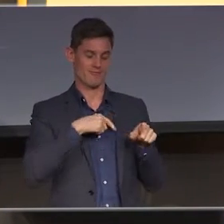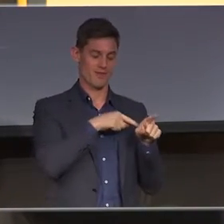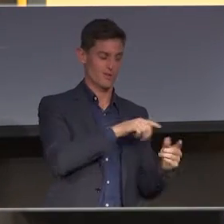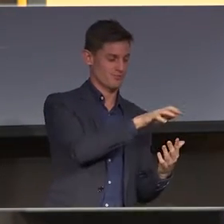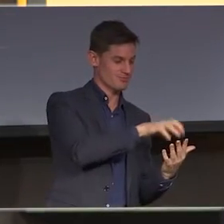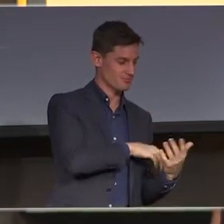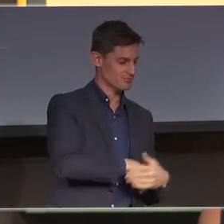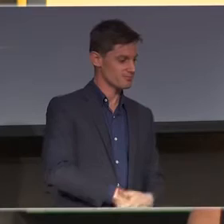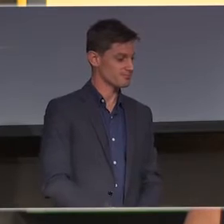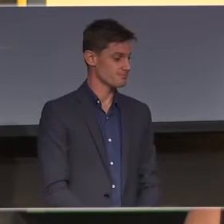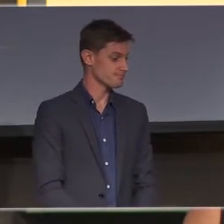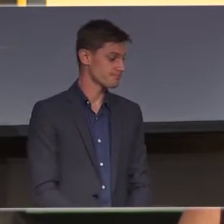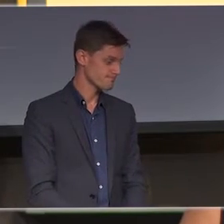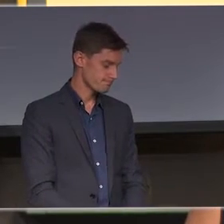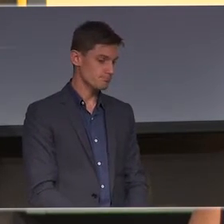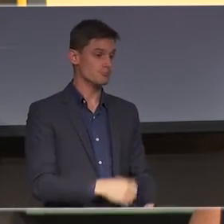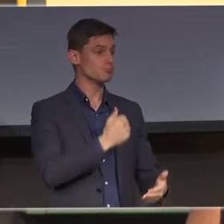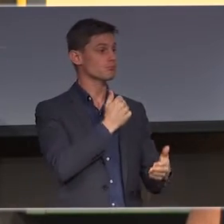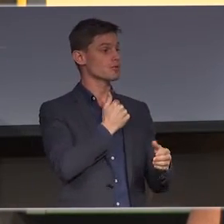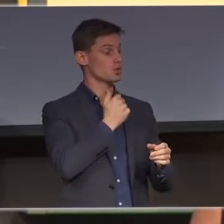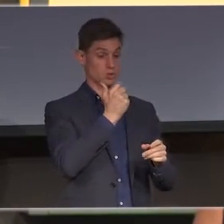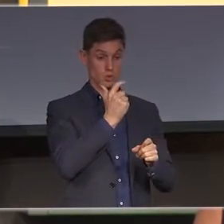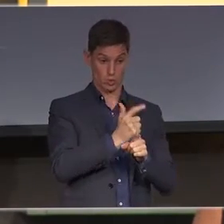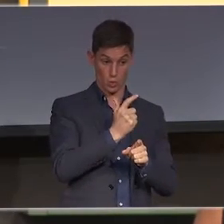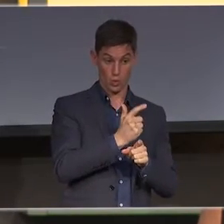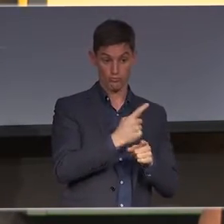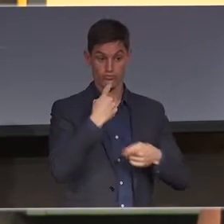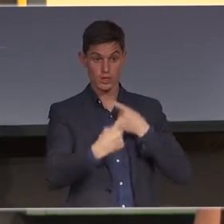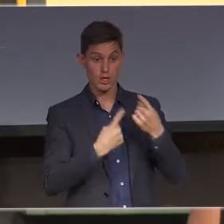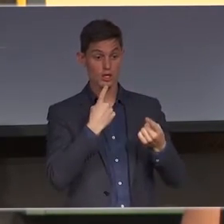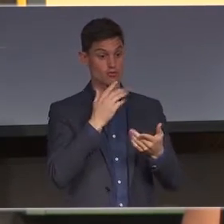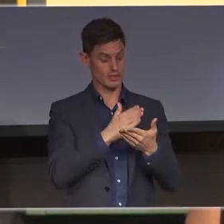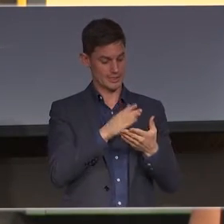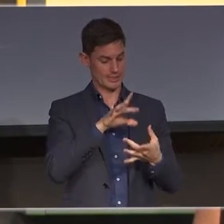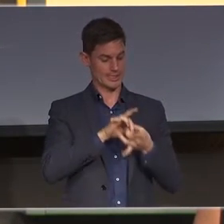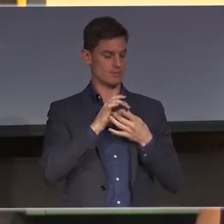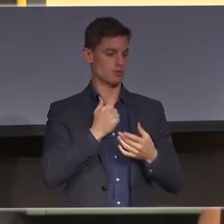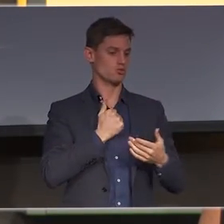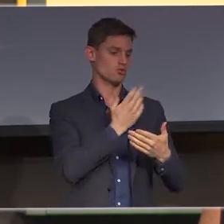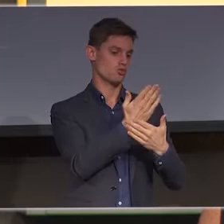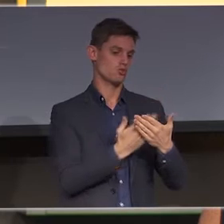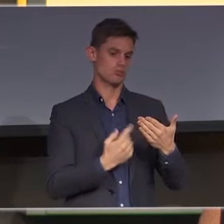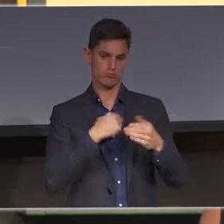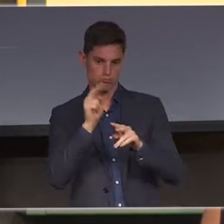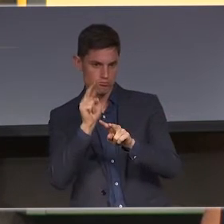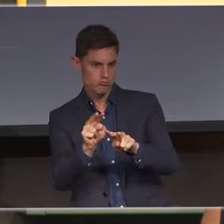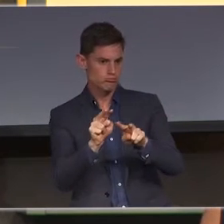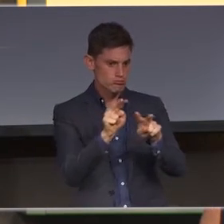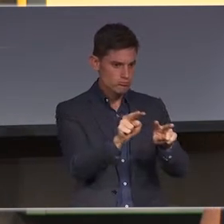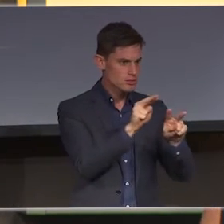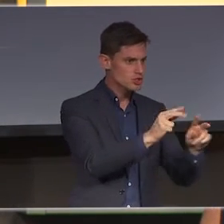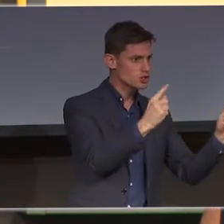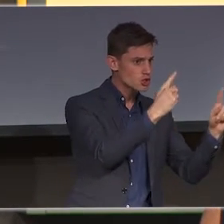My words to you today come partly from my own personal story, from seeing real changes for the better